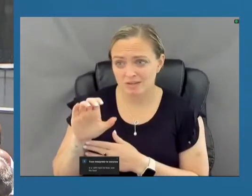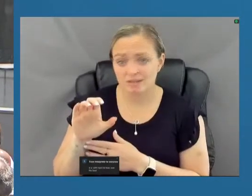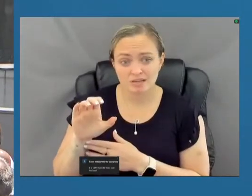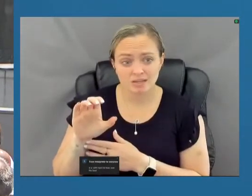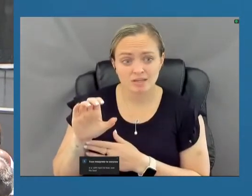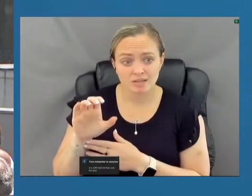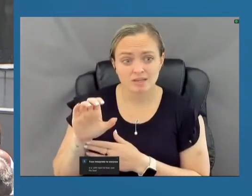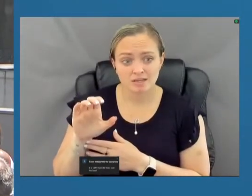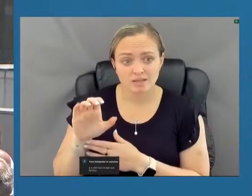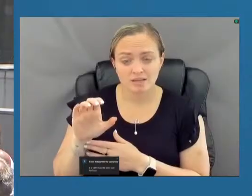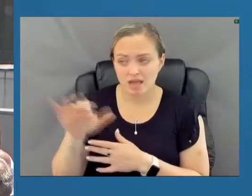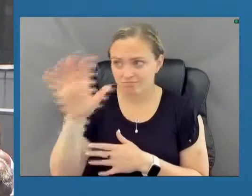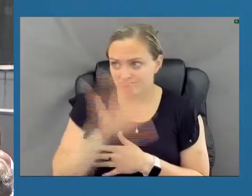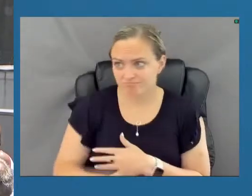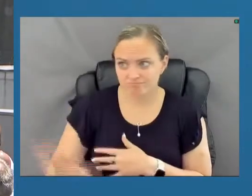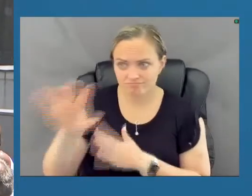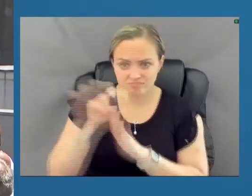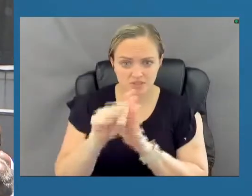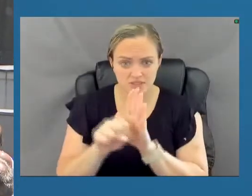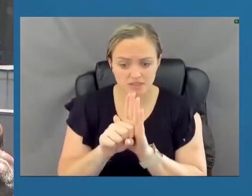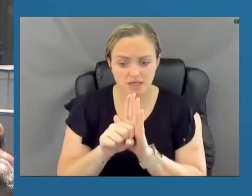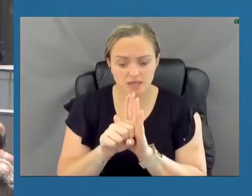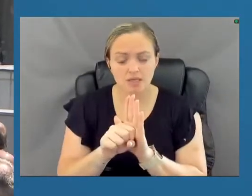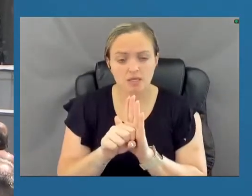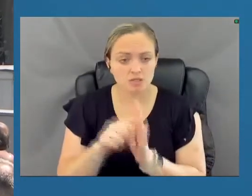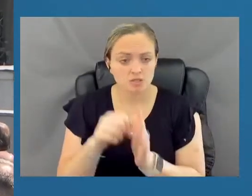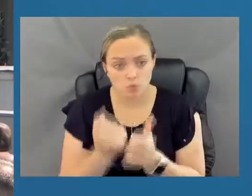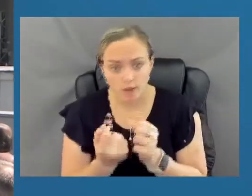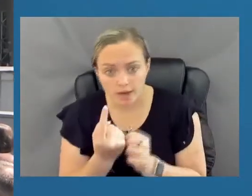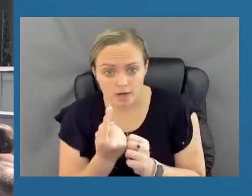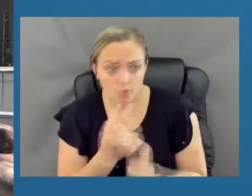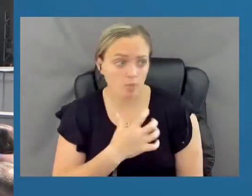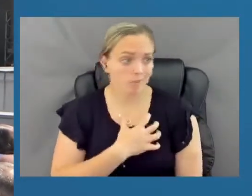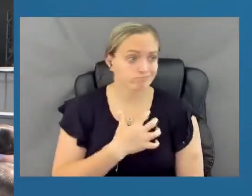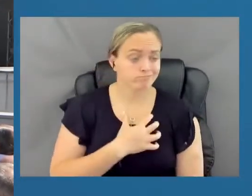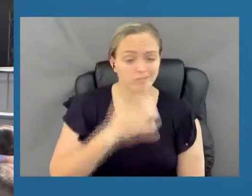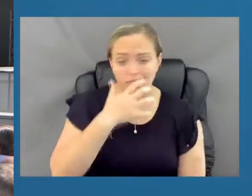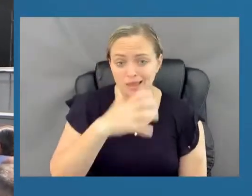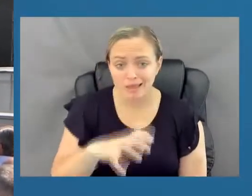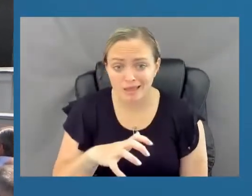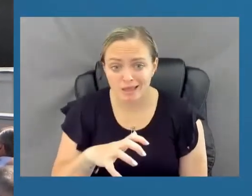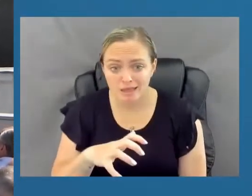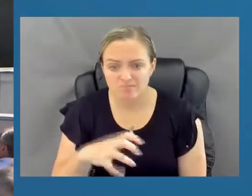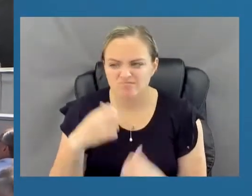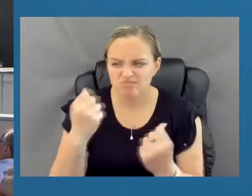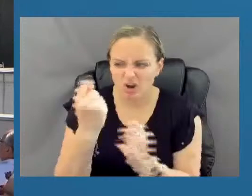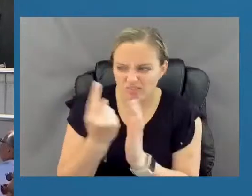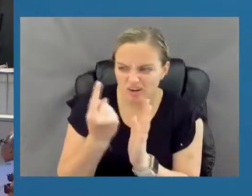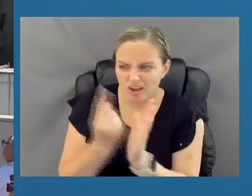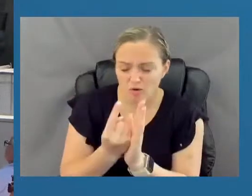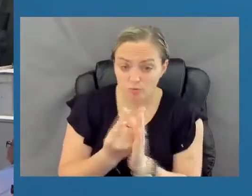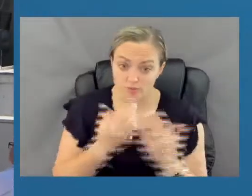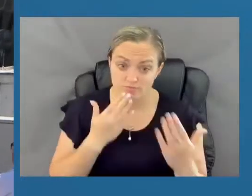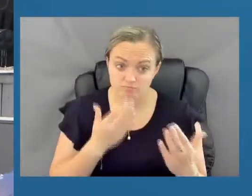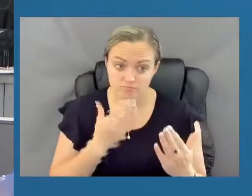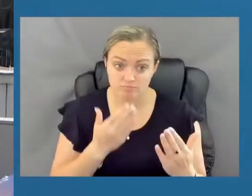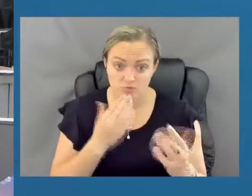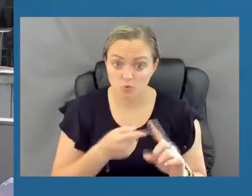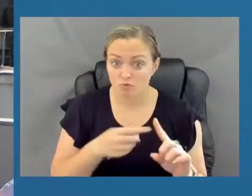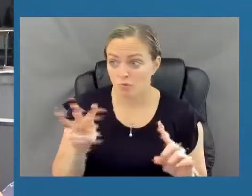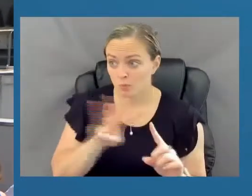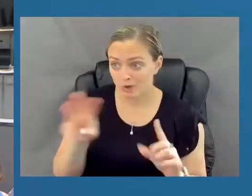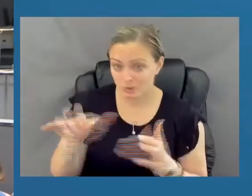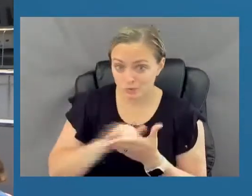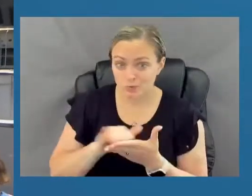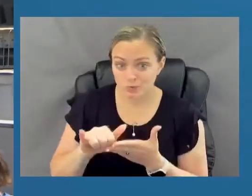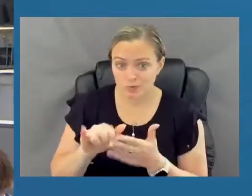and the rest of the state, the New York State. So anybody who's going to complain about the heat, just drive another hour and you'll be grateful that you come from Western New York. But